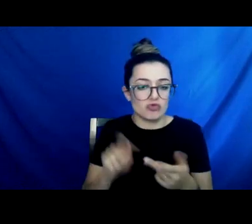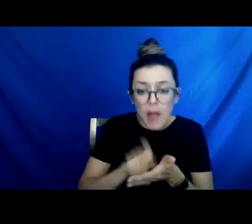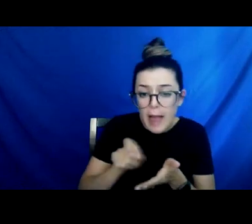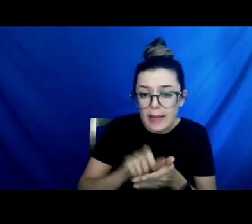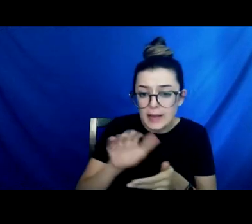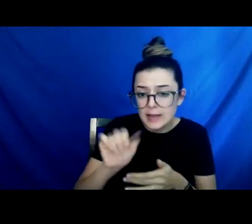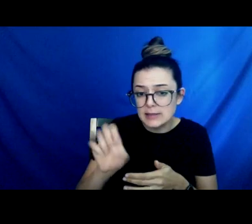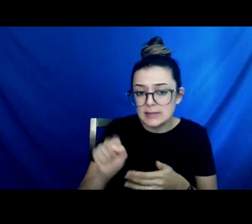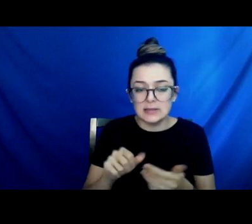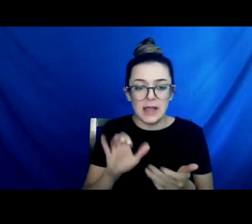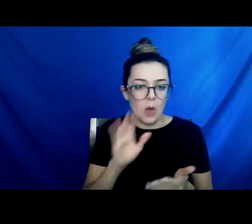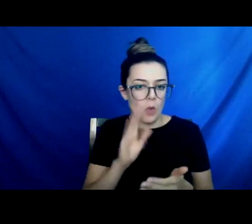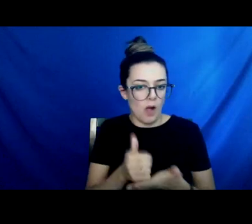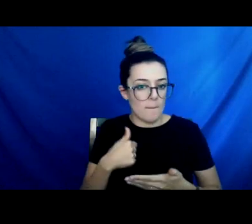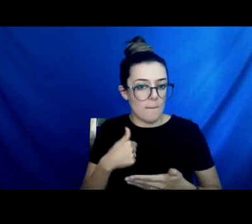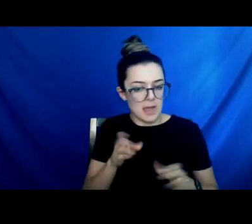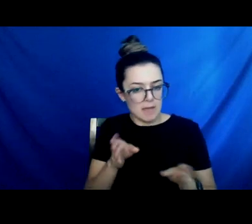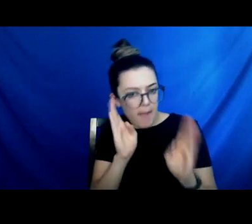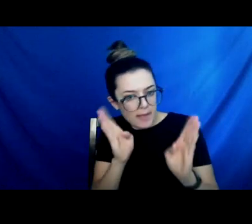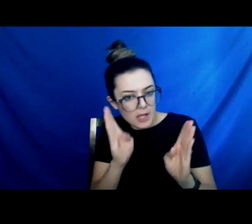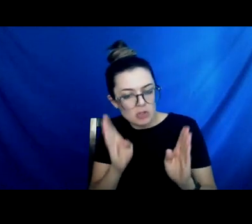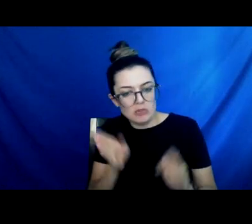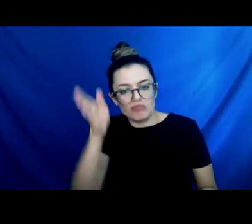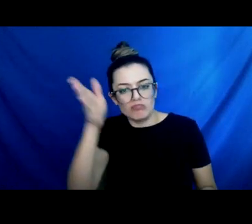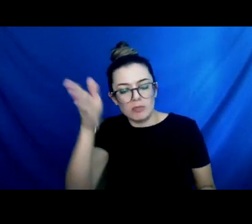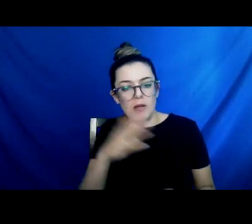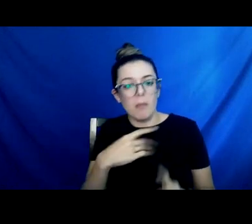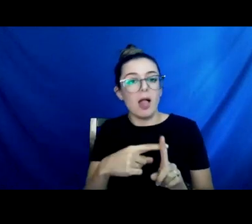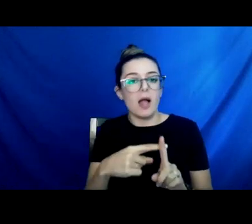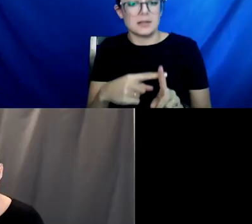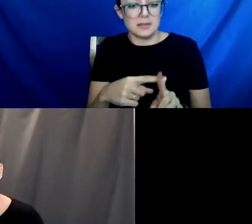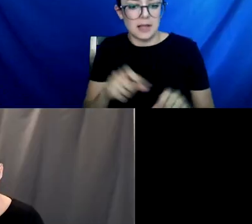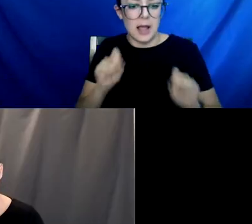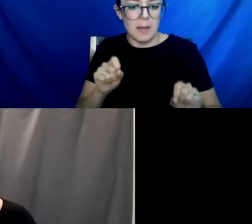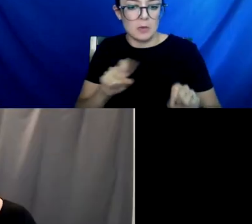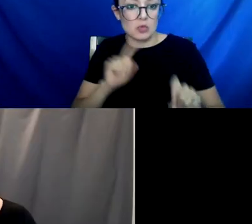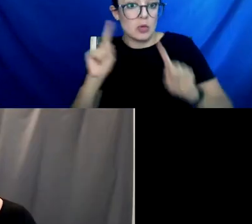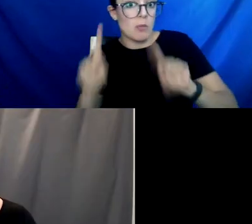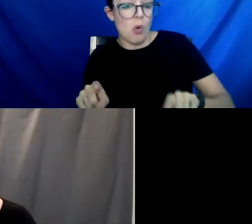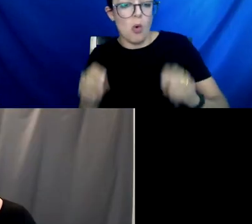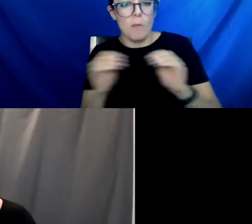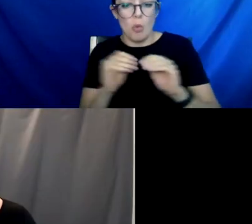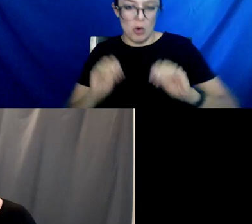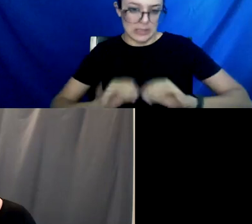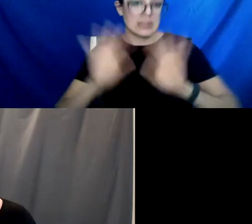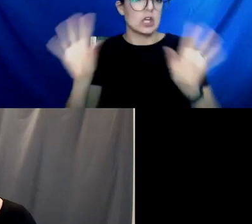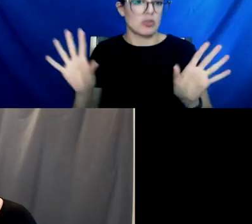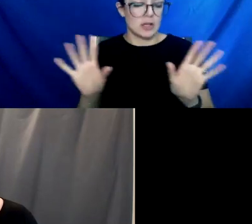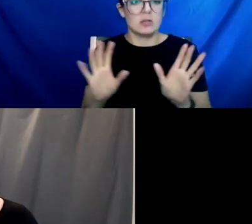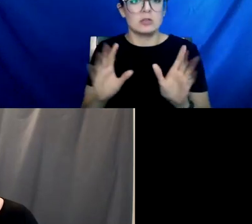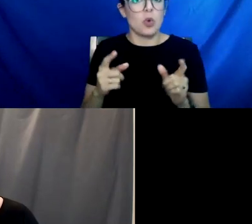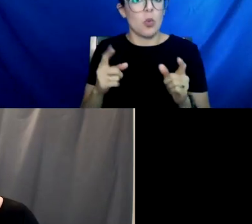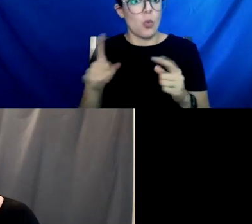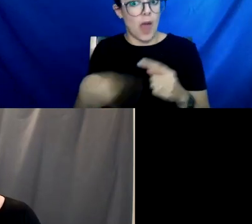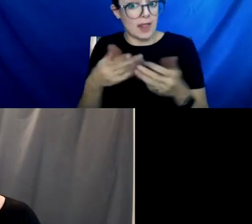pay attention as we go forward and be able to report more coherently so that people understand what's happening when it starts